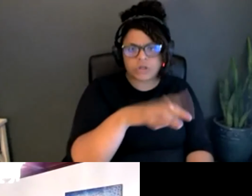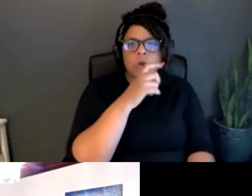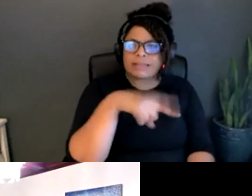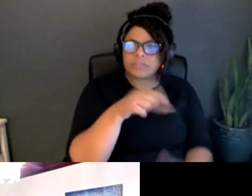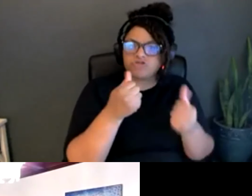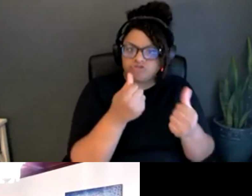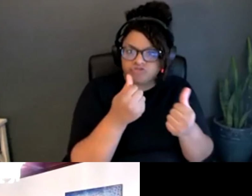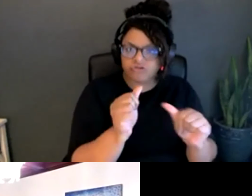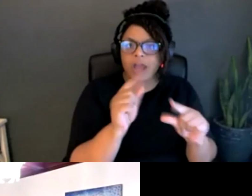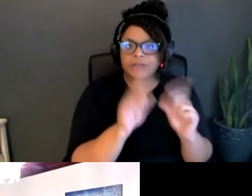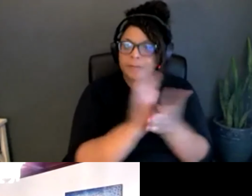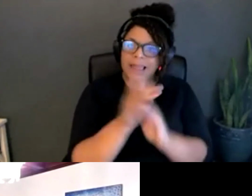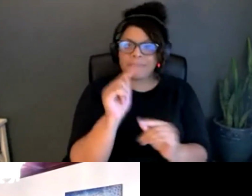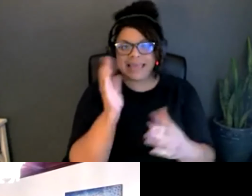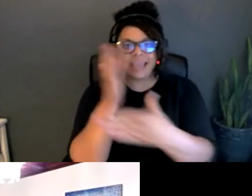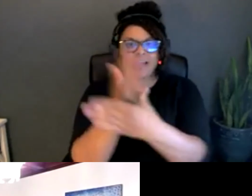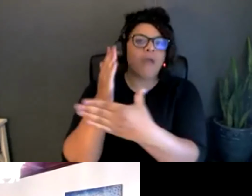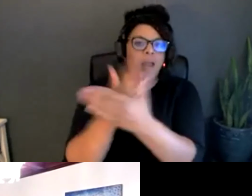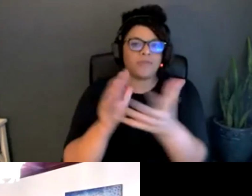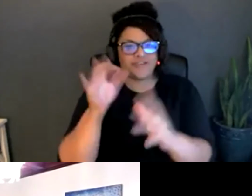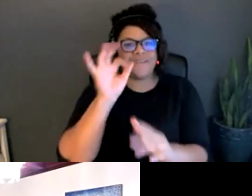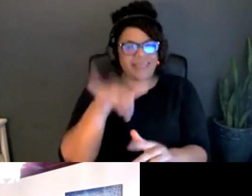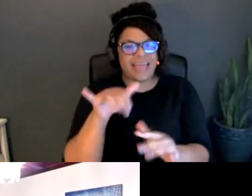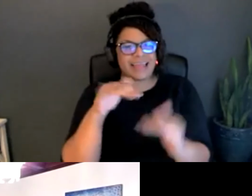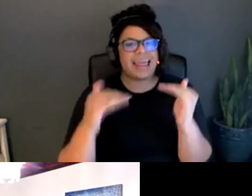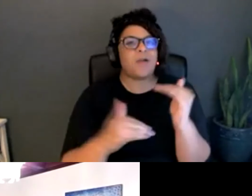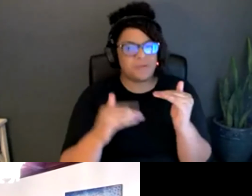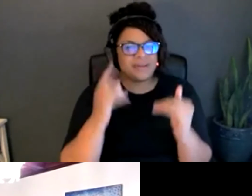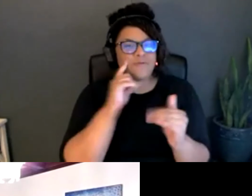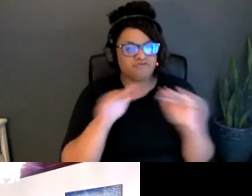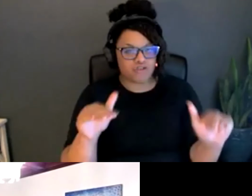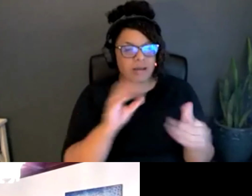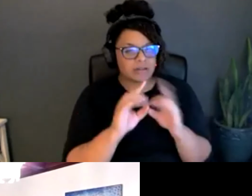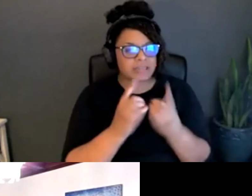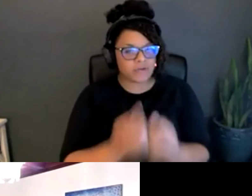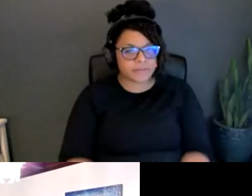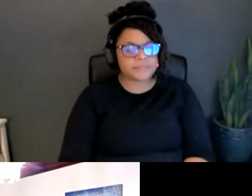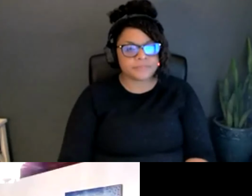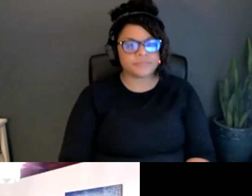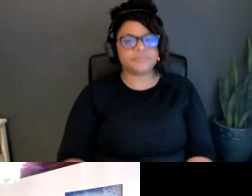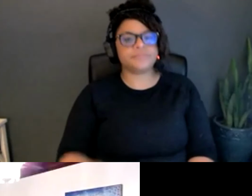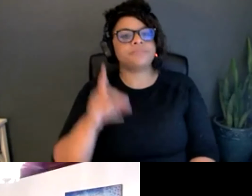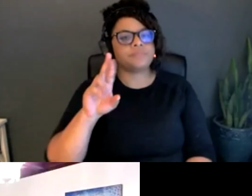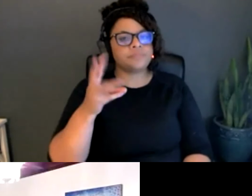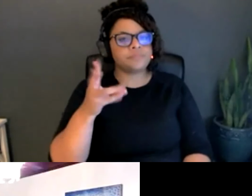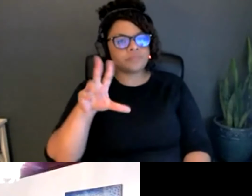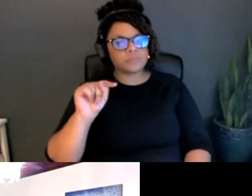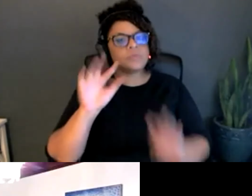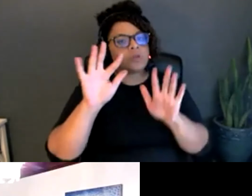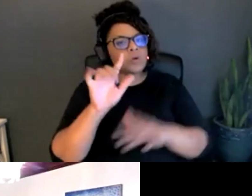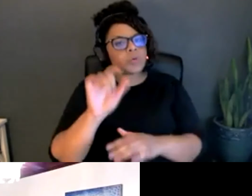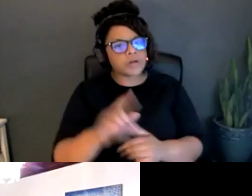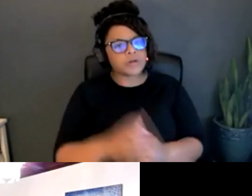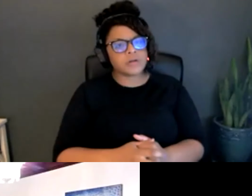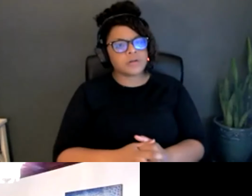to be interrupters of that lack of equity for their children in the district? So great question. So